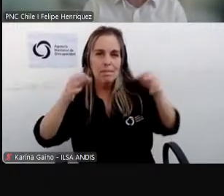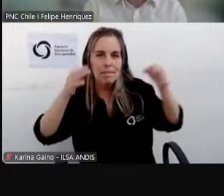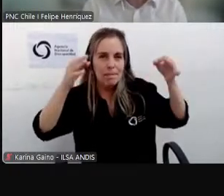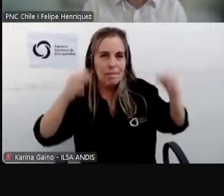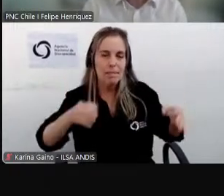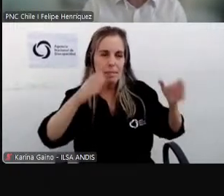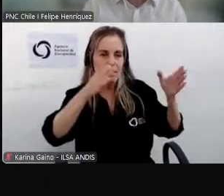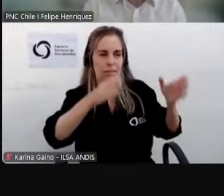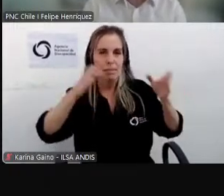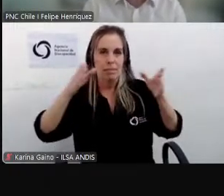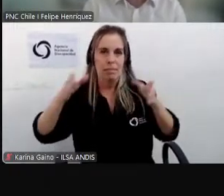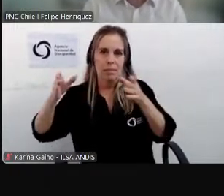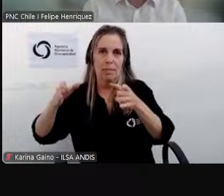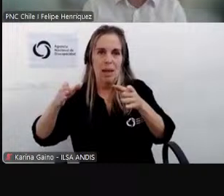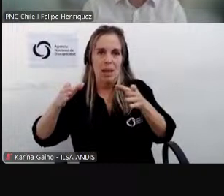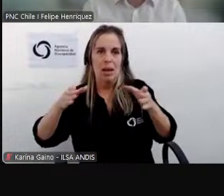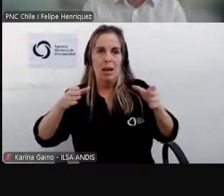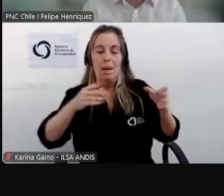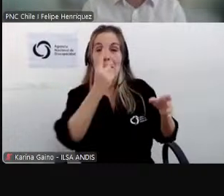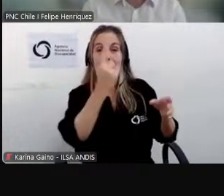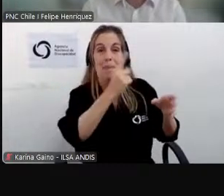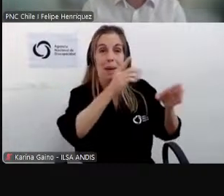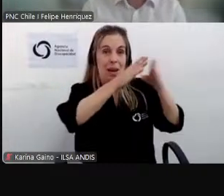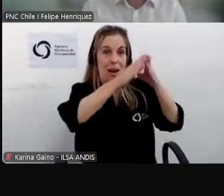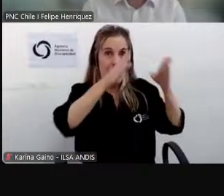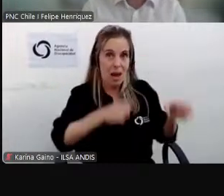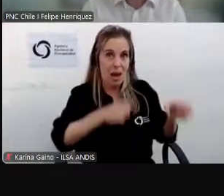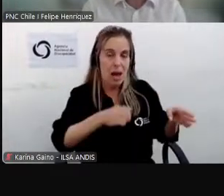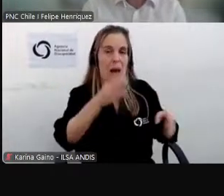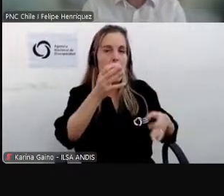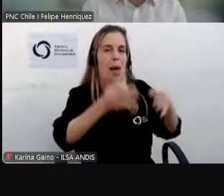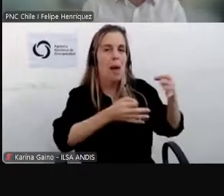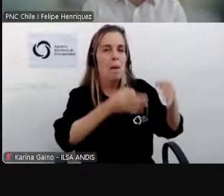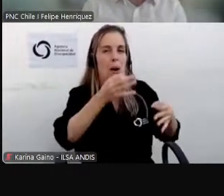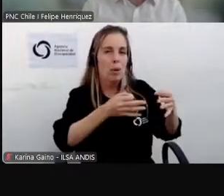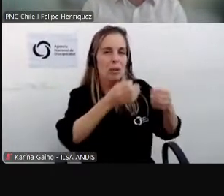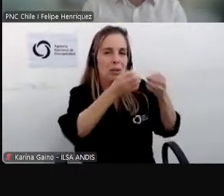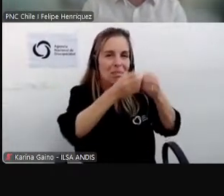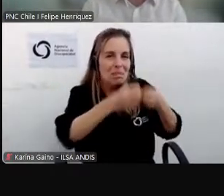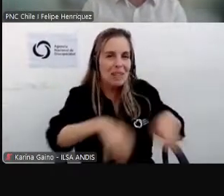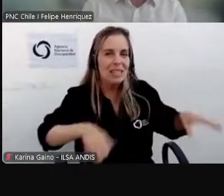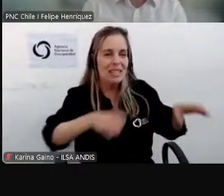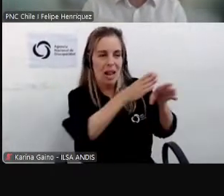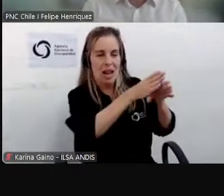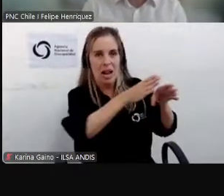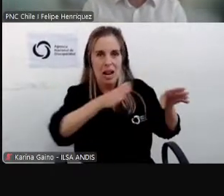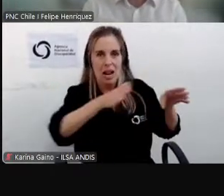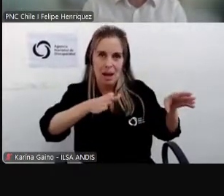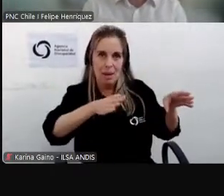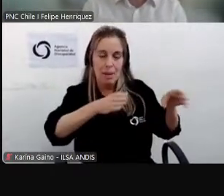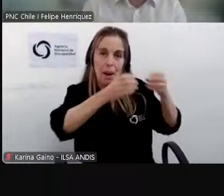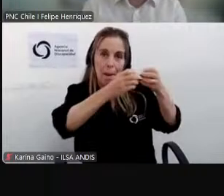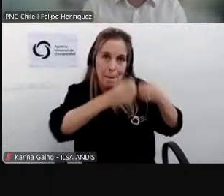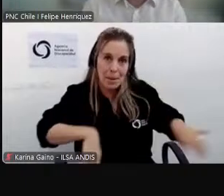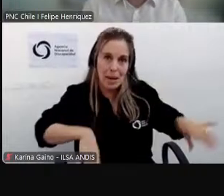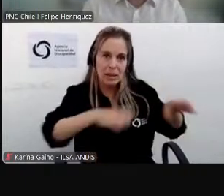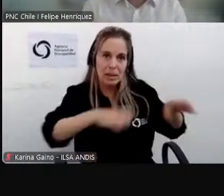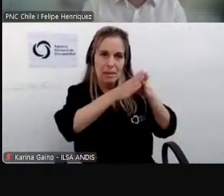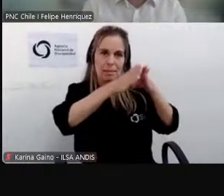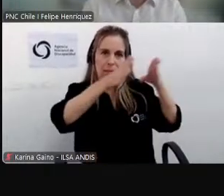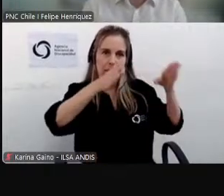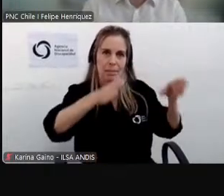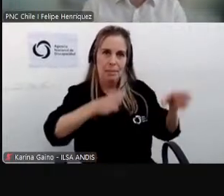instance before the national point of contact. The first stage is when the initial assessment